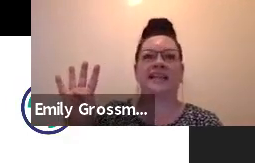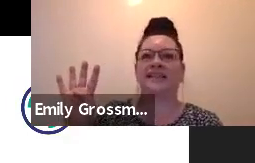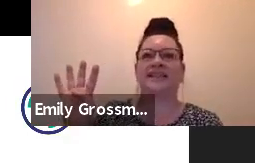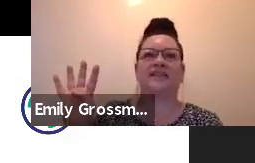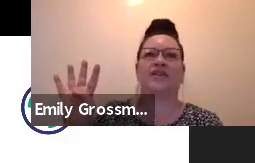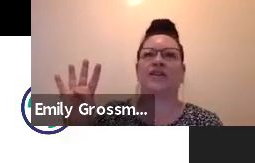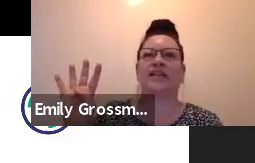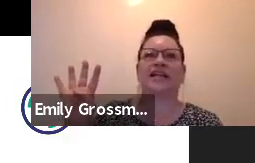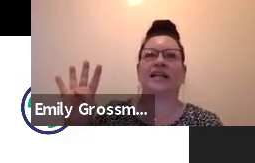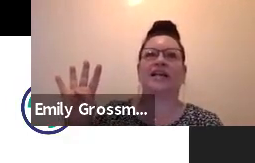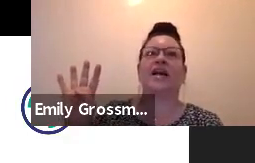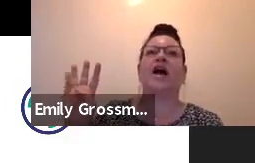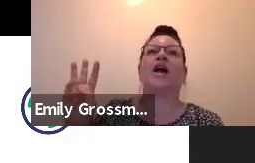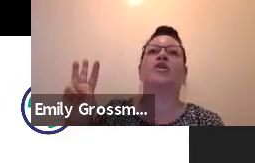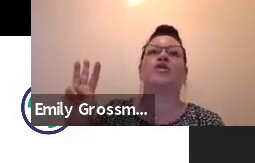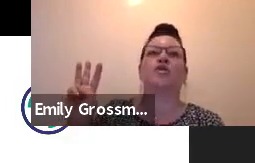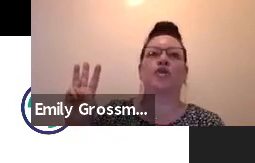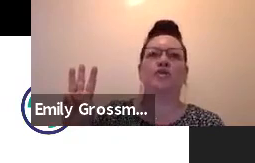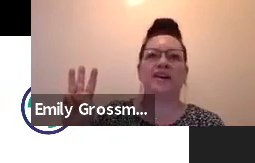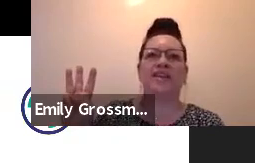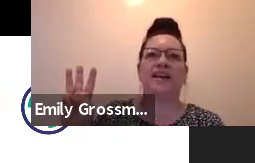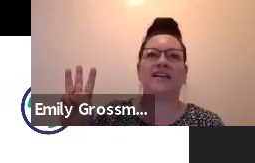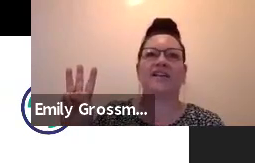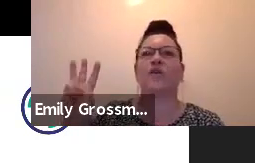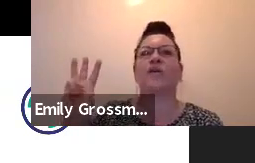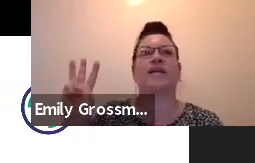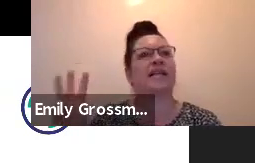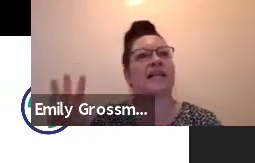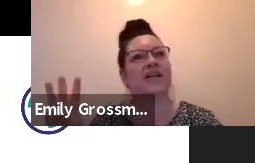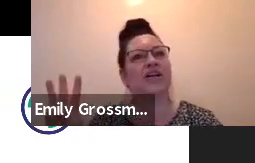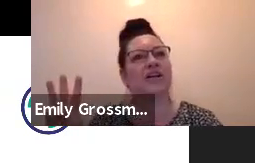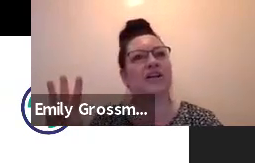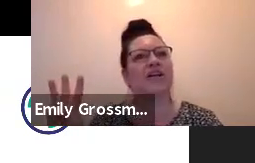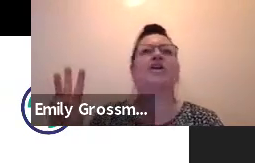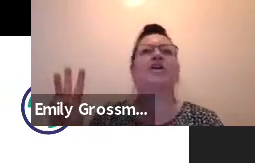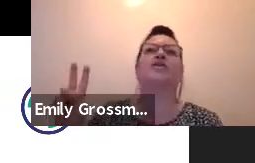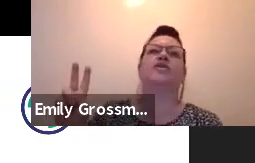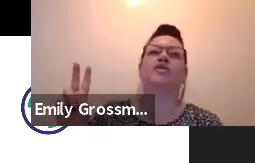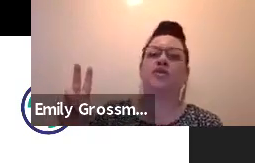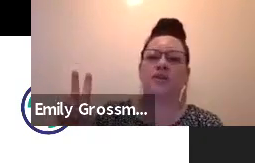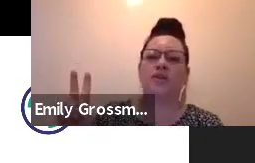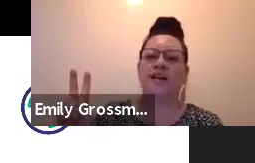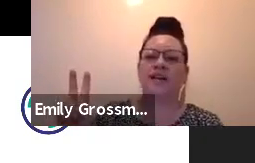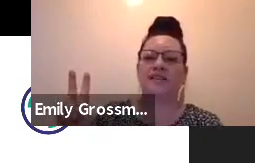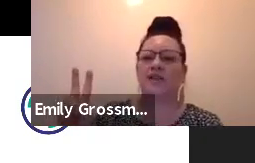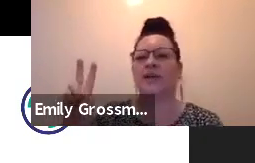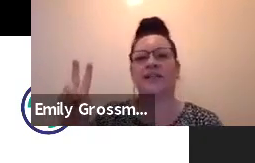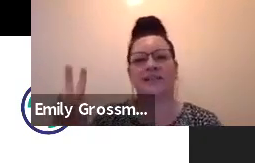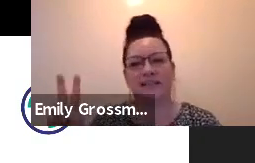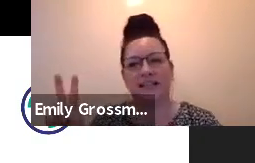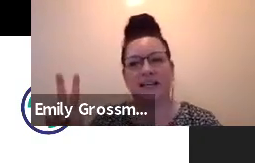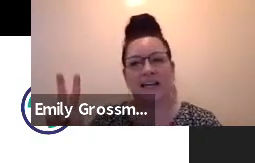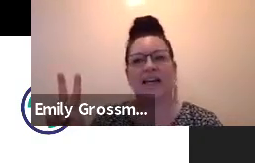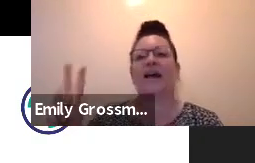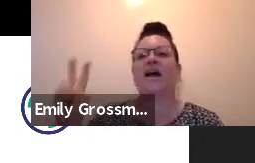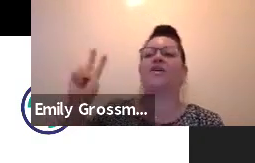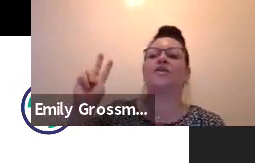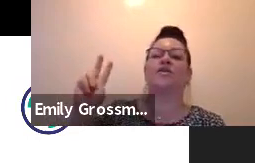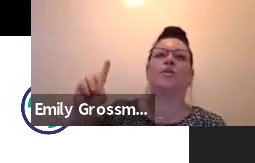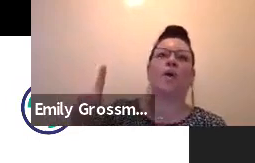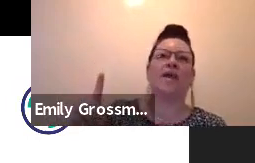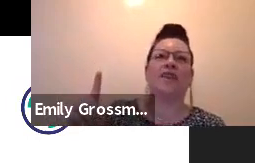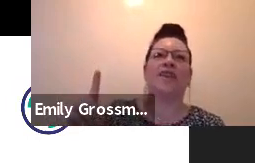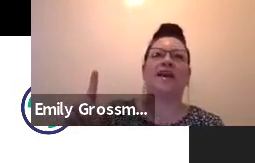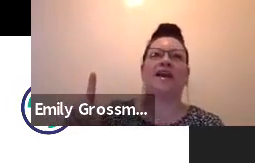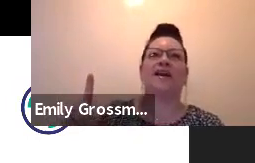can taste if you're eating. You do 3 things that you can hear. You do 2 things that you can see.